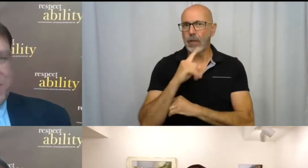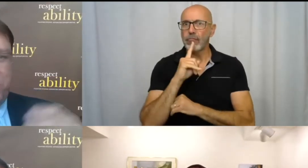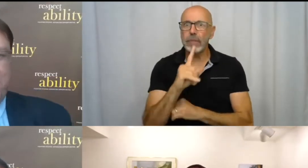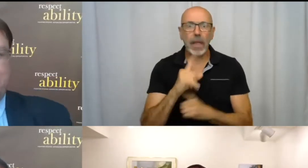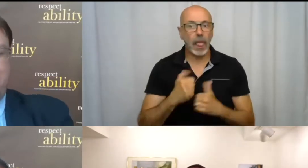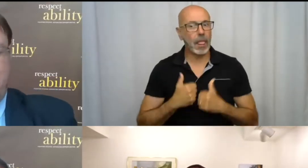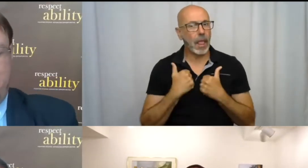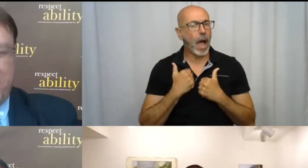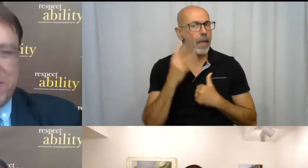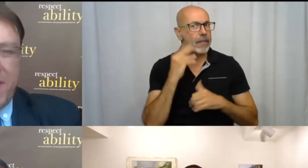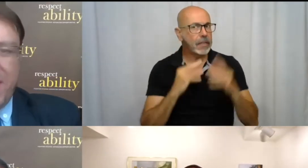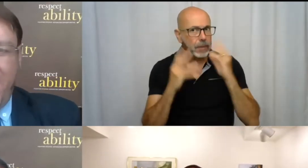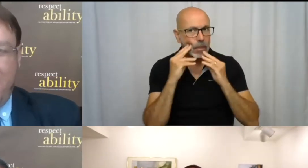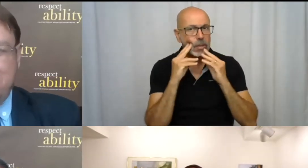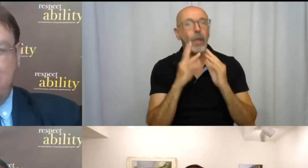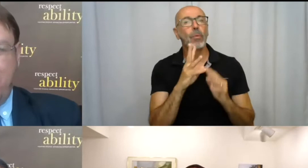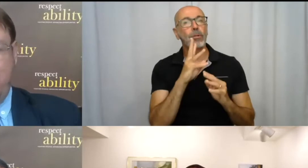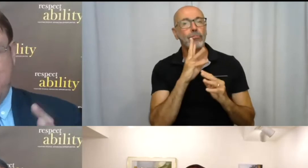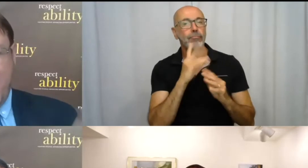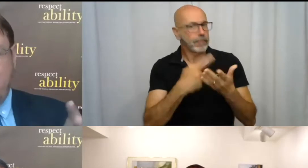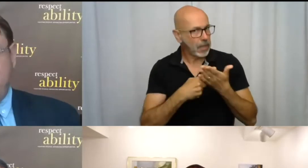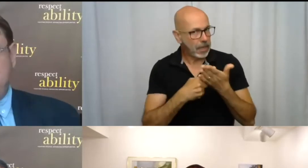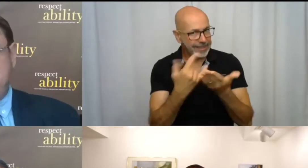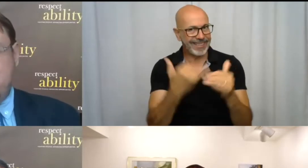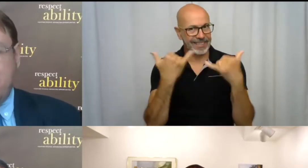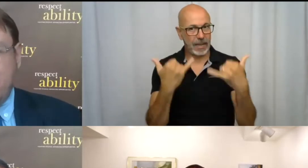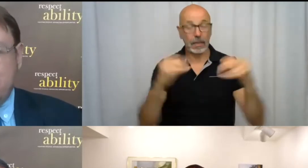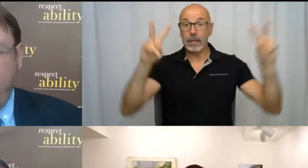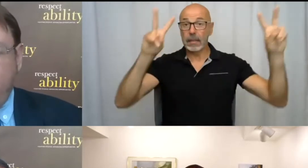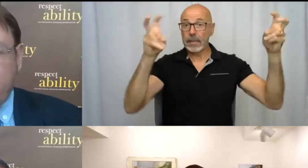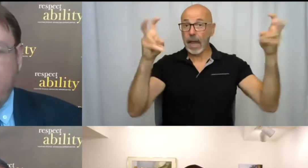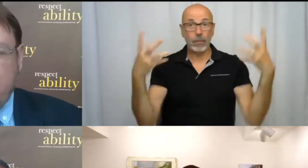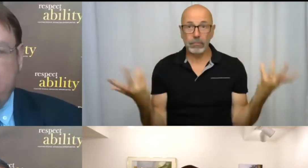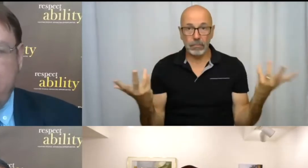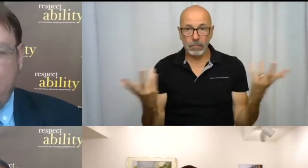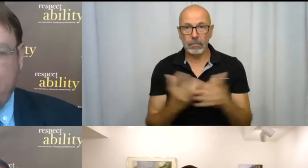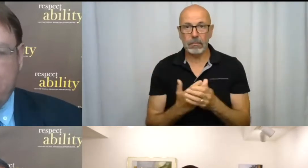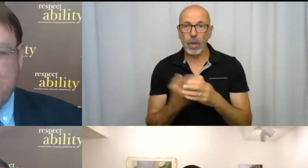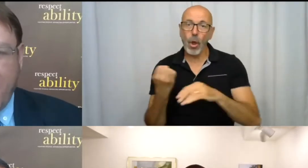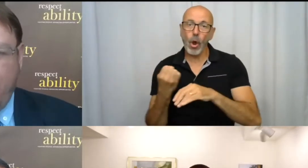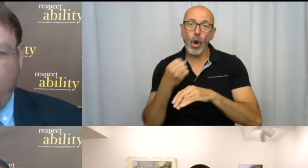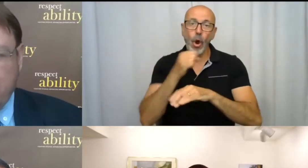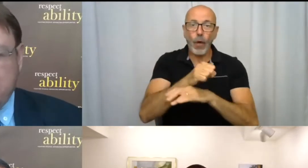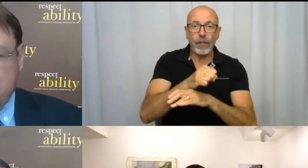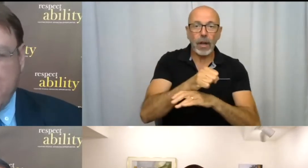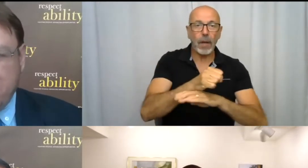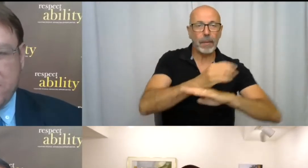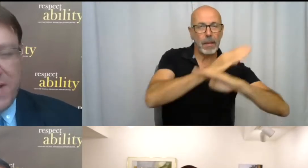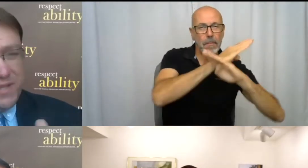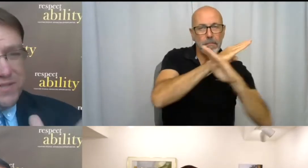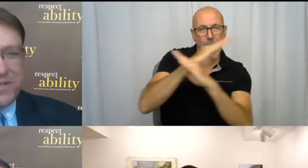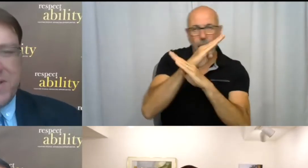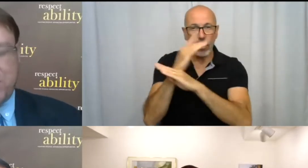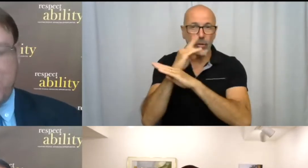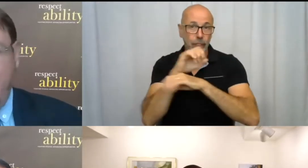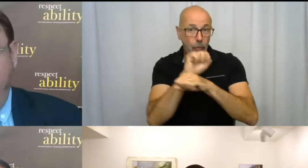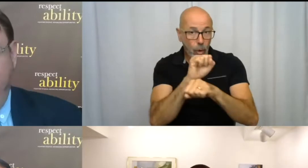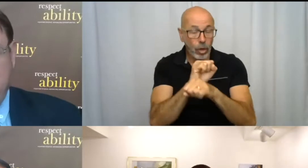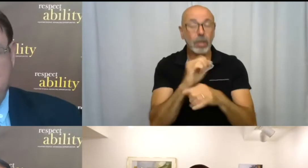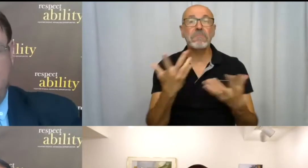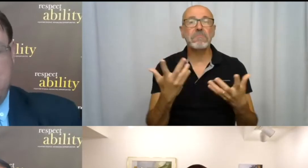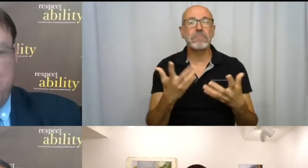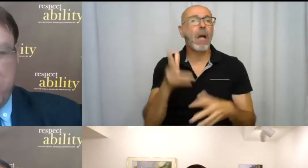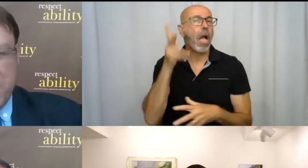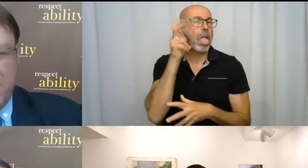And that's what we're here talking about today. So the title of our session is Overcoming Barriers and Work Disincentives, a listening session.